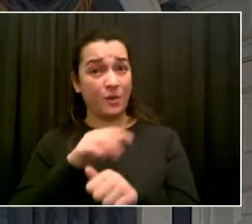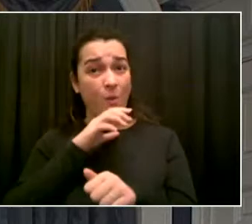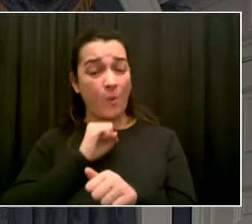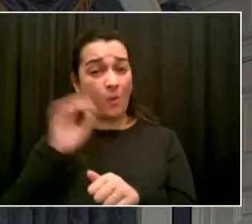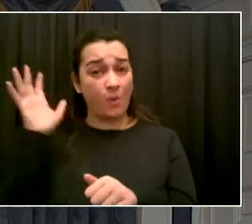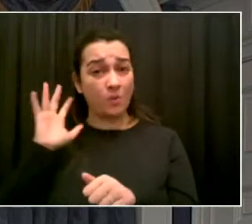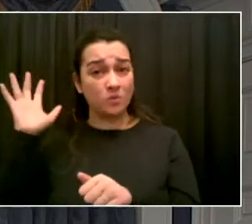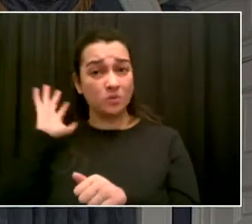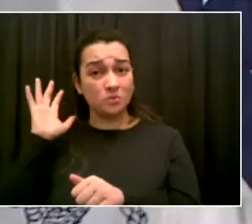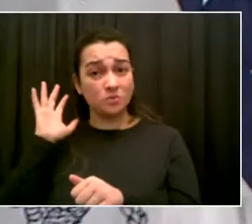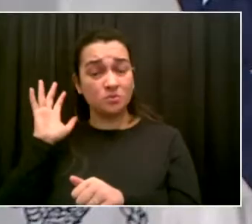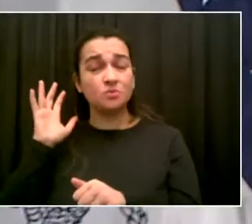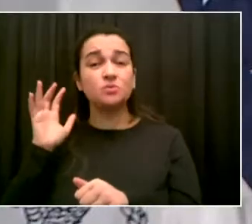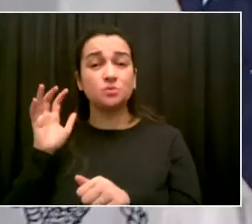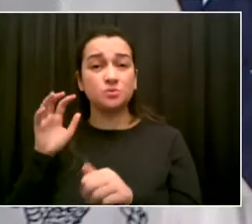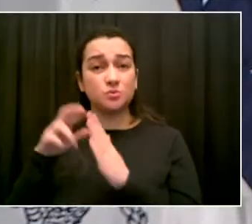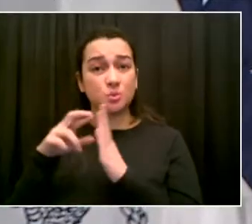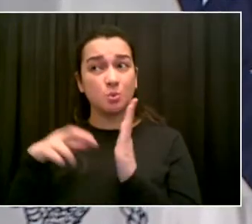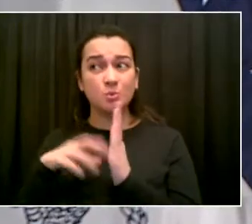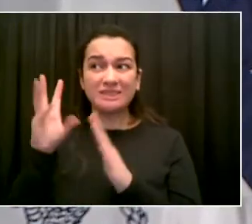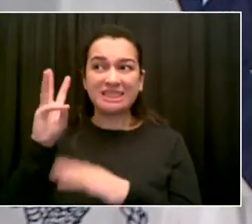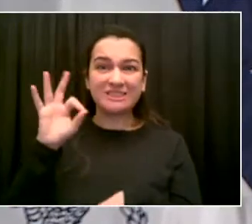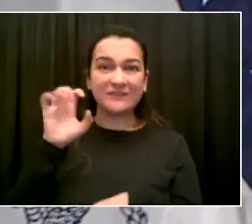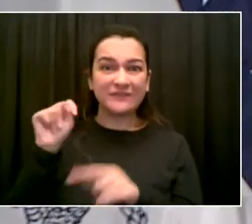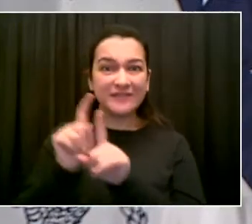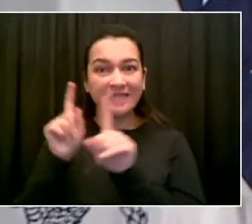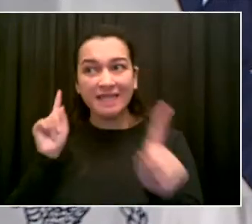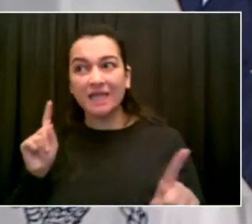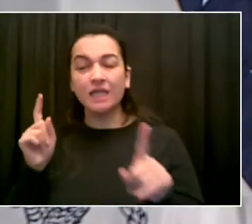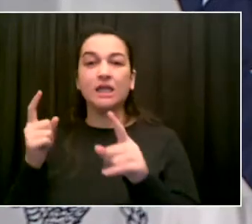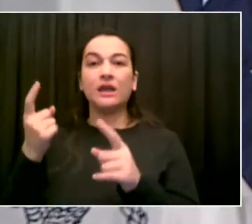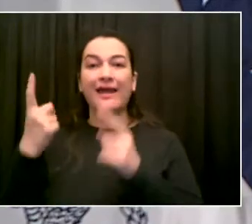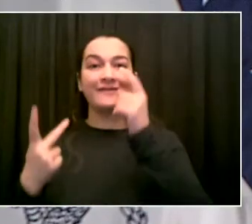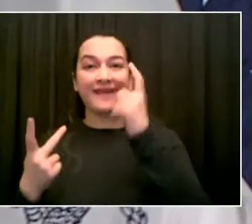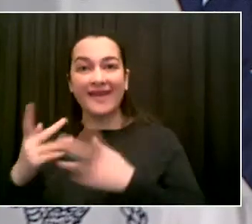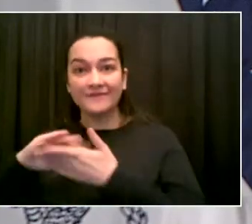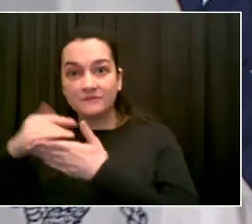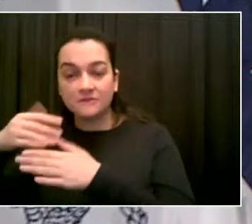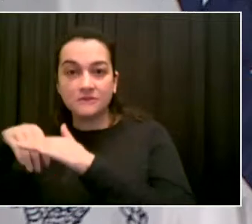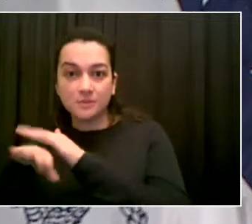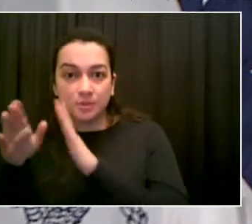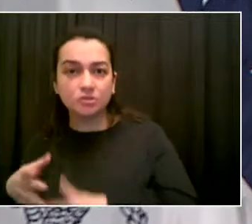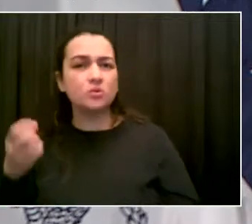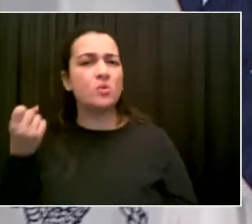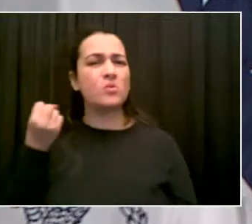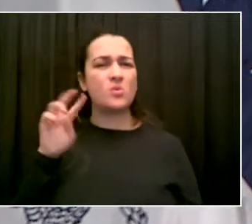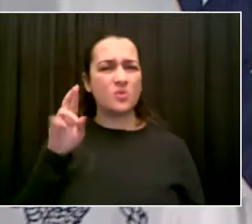school year? Yeah, good question, Andrew. Yes, I'll start, and if the Chancellor wants to add,